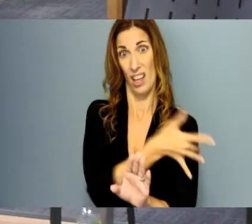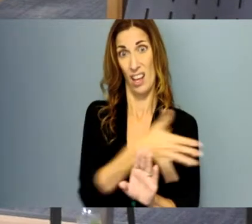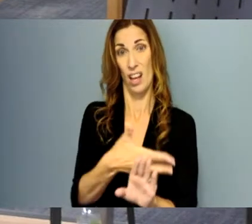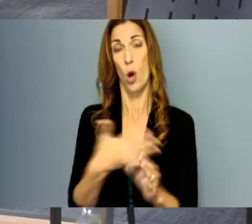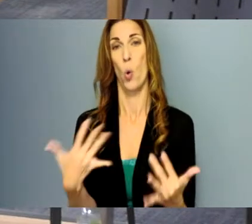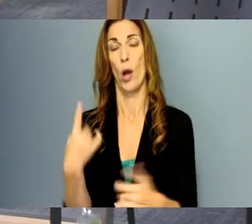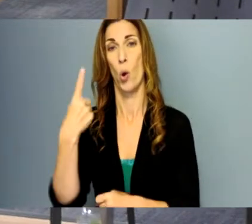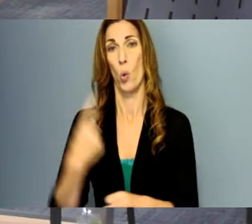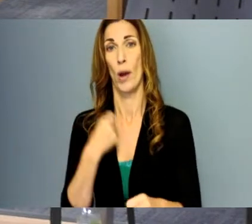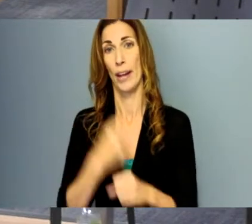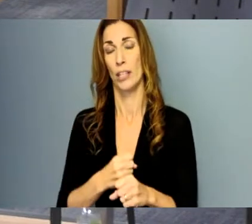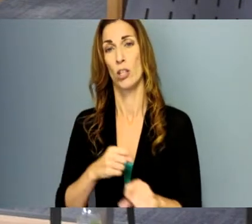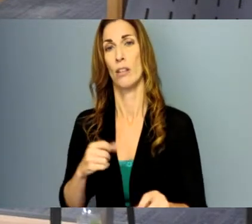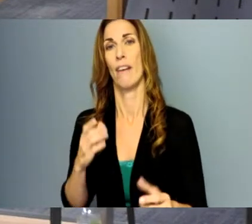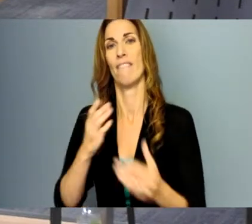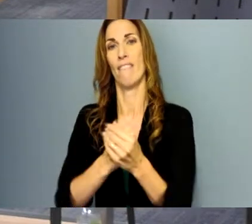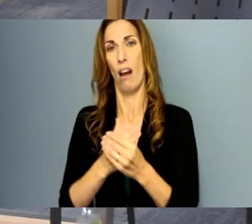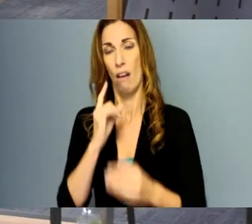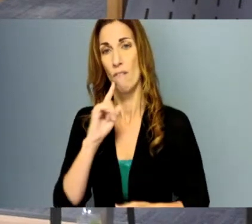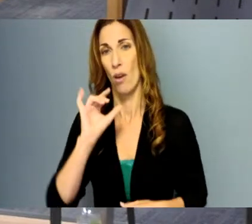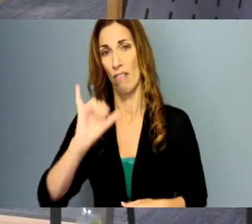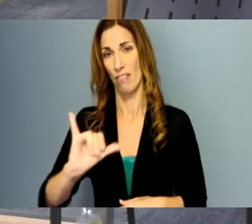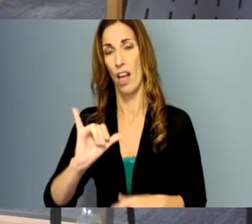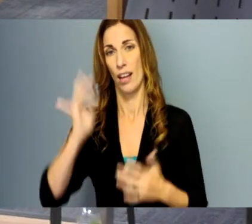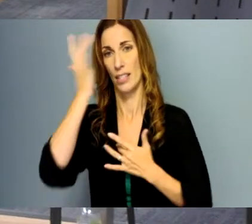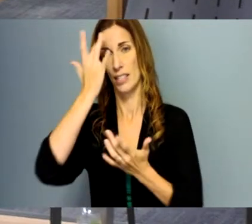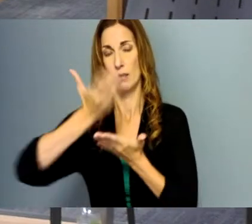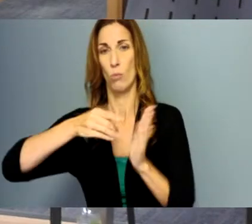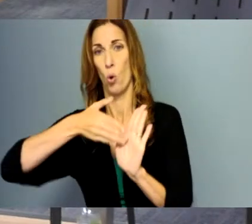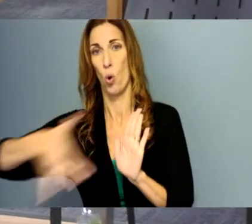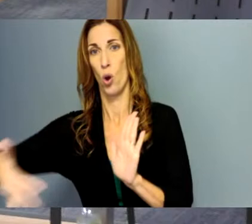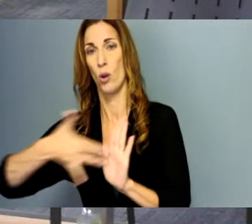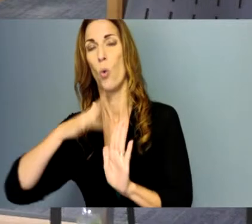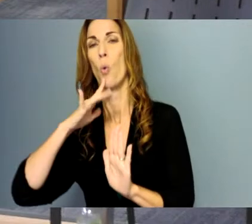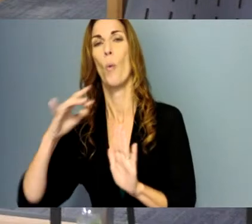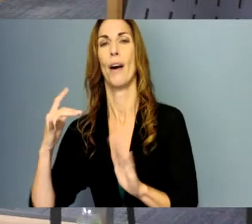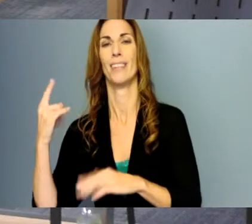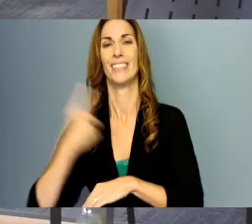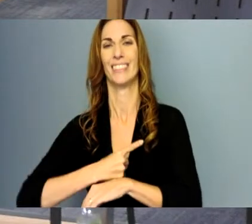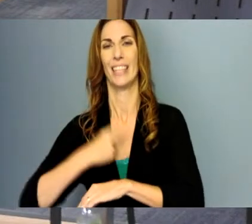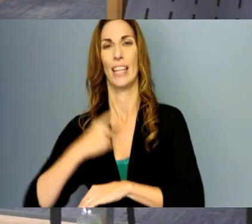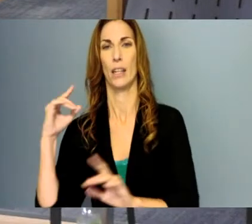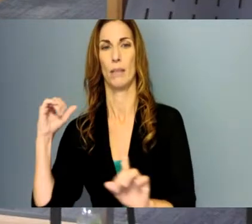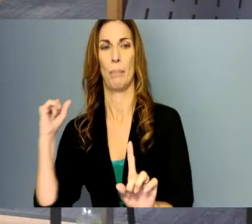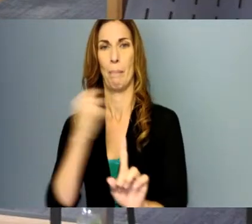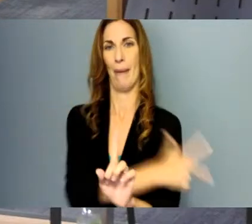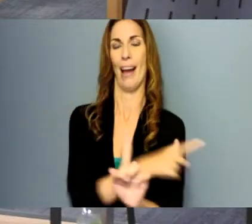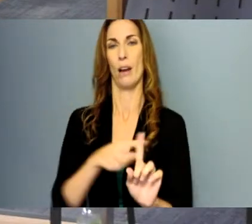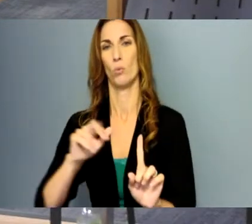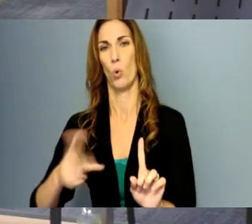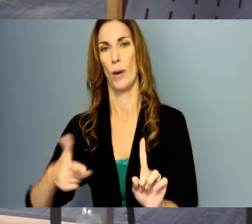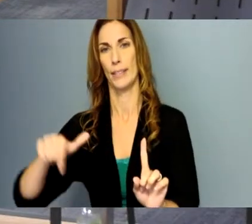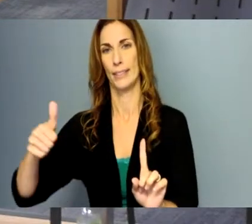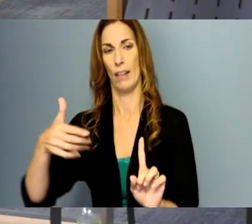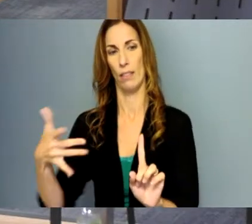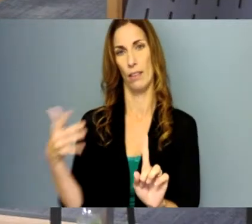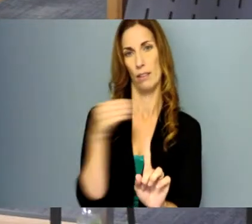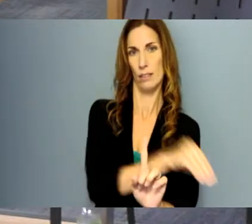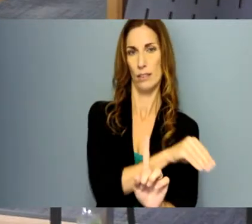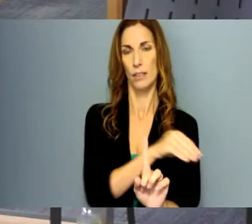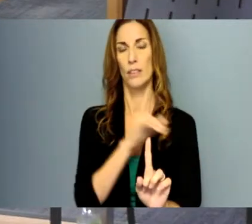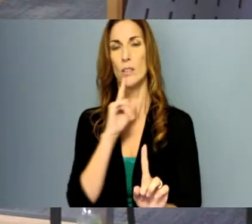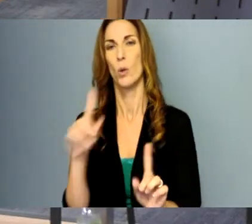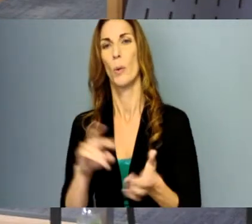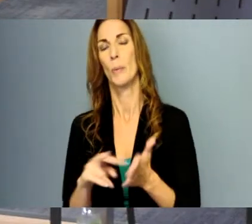year to file for the presumptive illnesses, it will get backdated back to August 10th of 2022. So